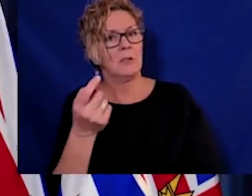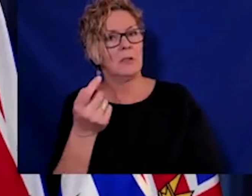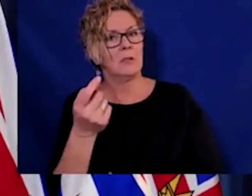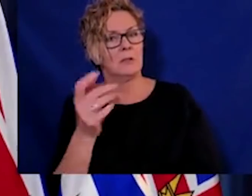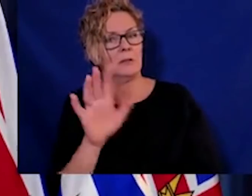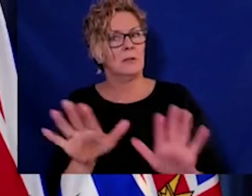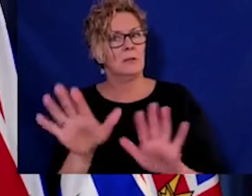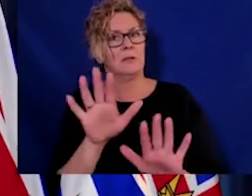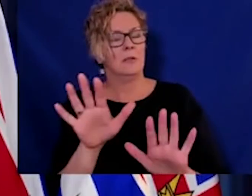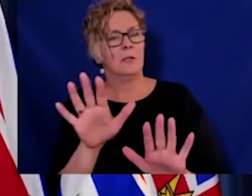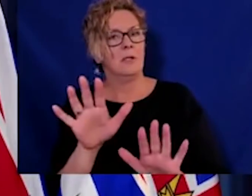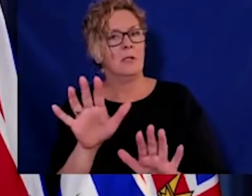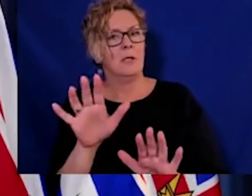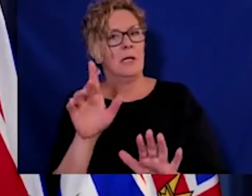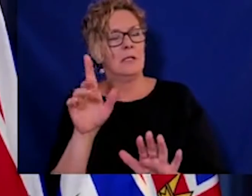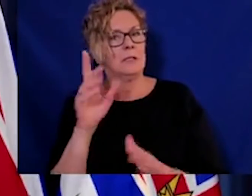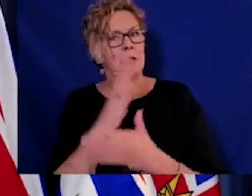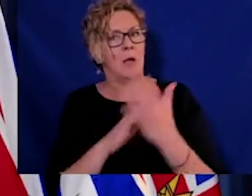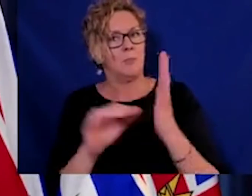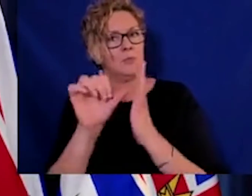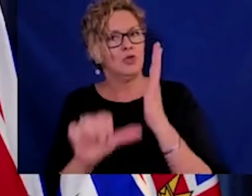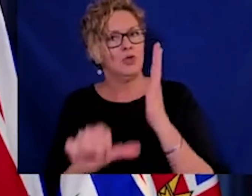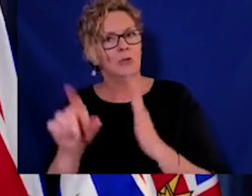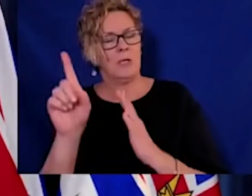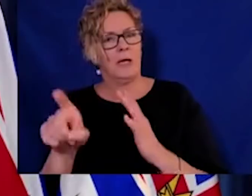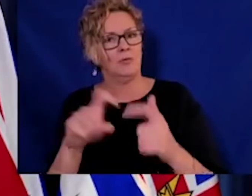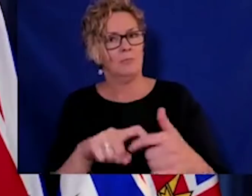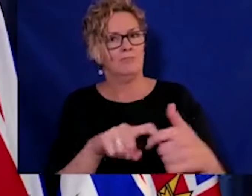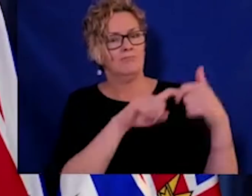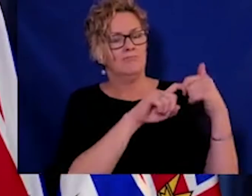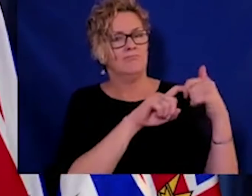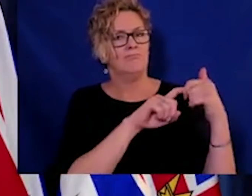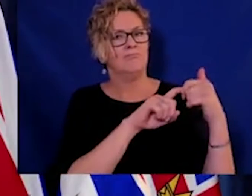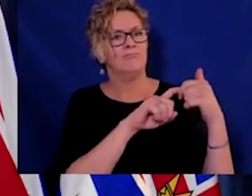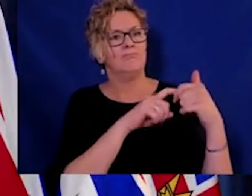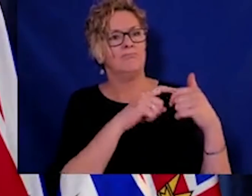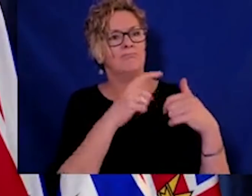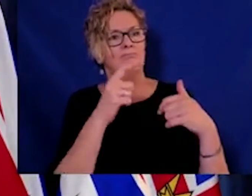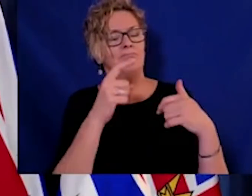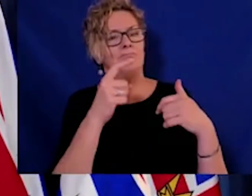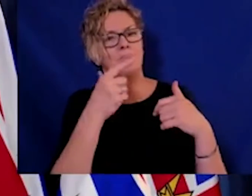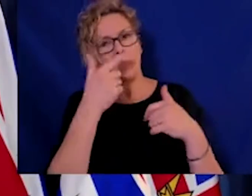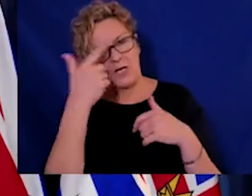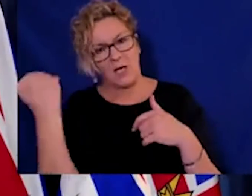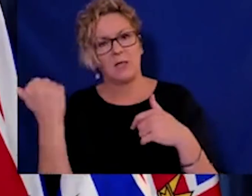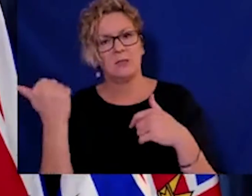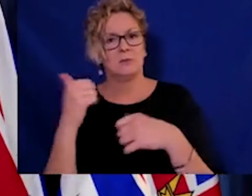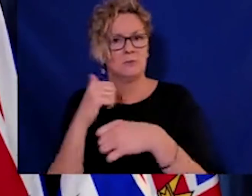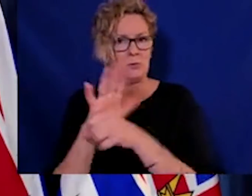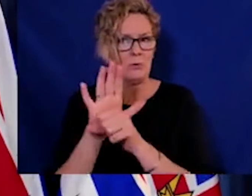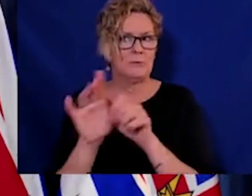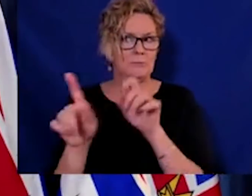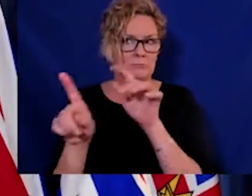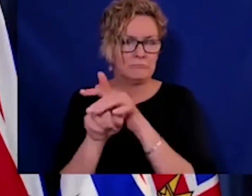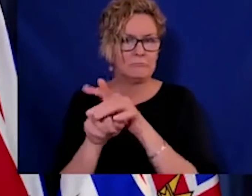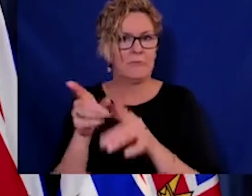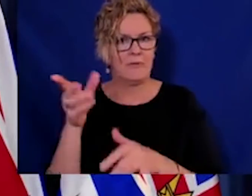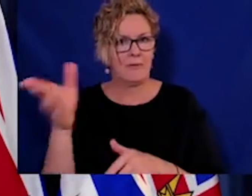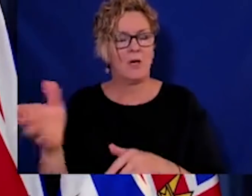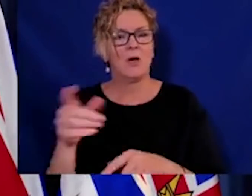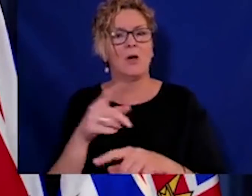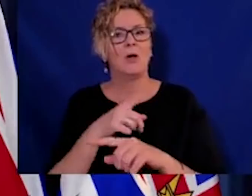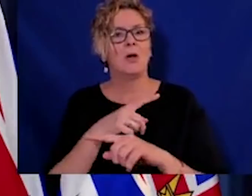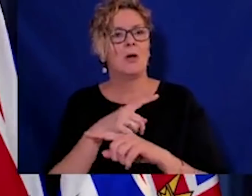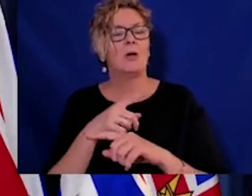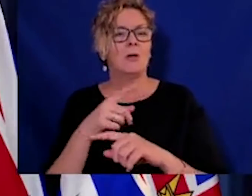of COVID-19, and at Lions Gate Hospital. Nonetheless, these are extraordinary achievements by surgeons, by health sciences